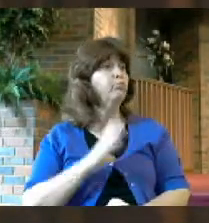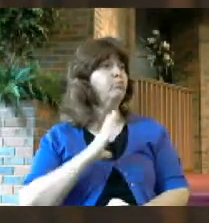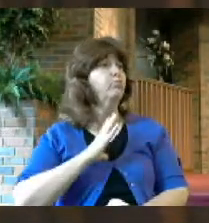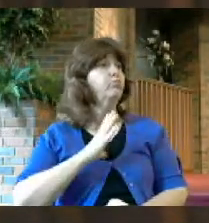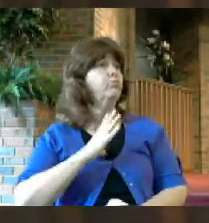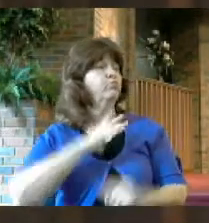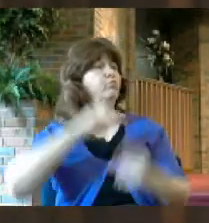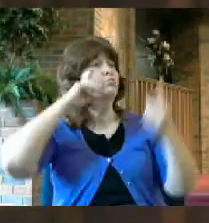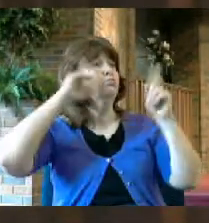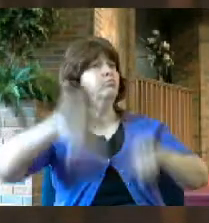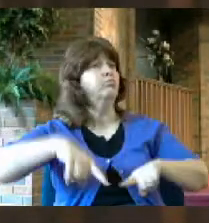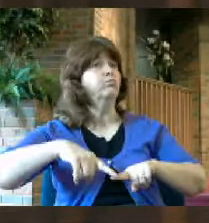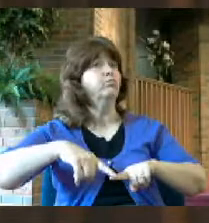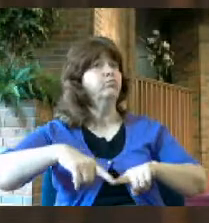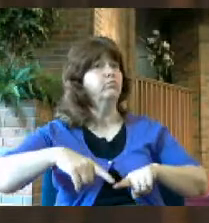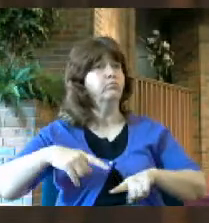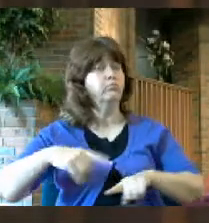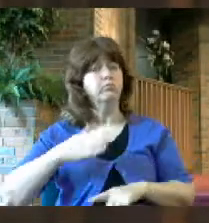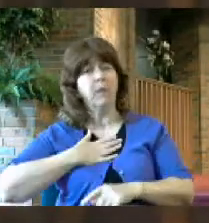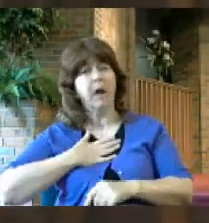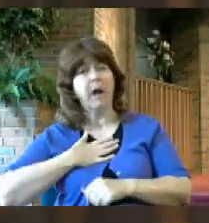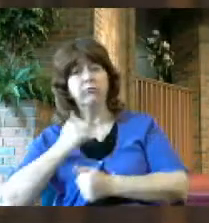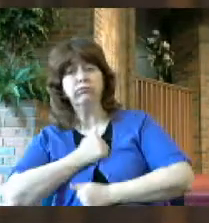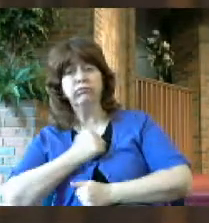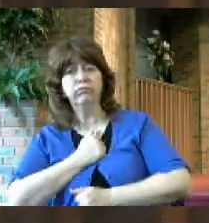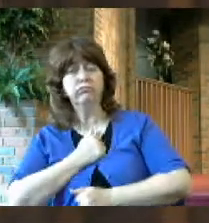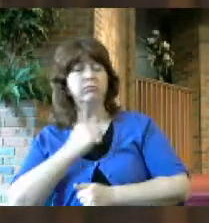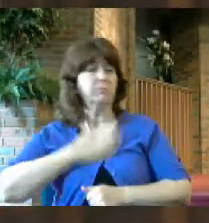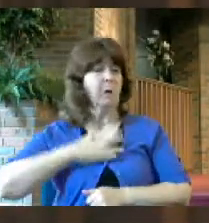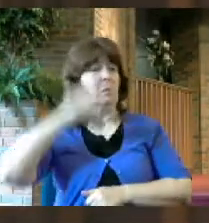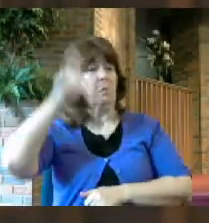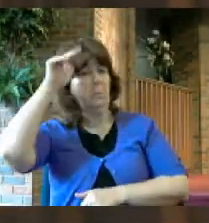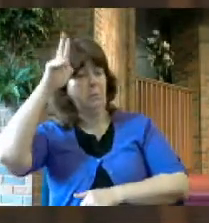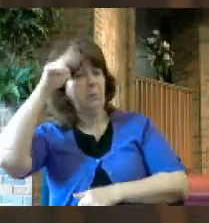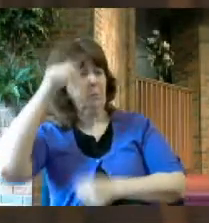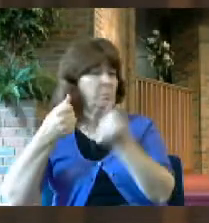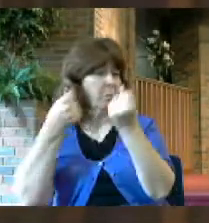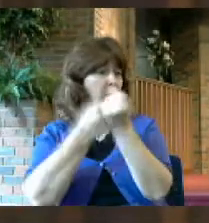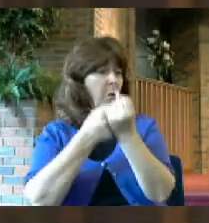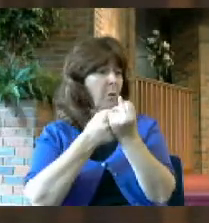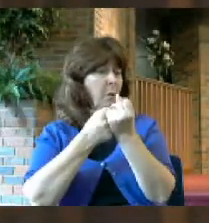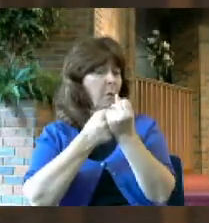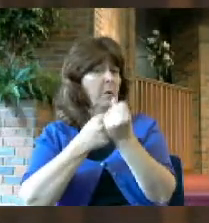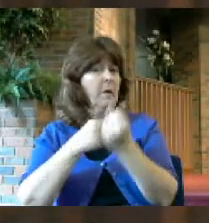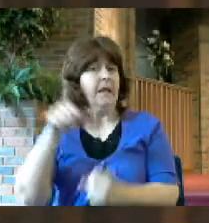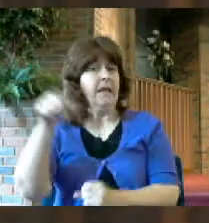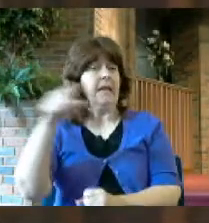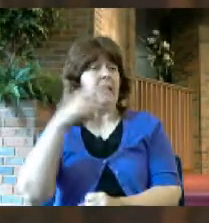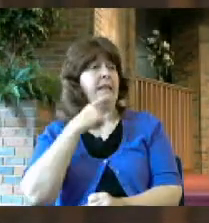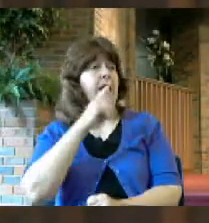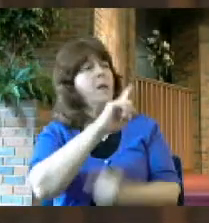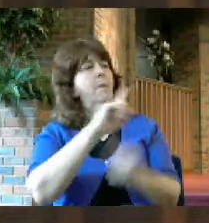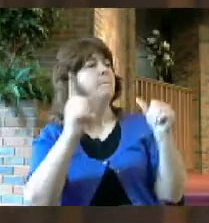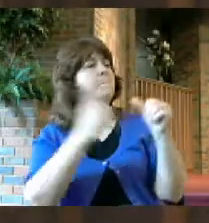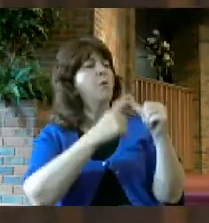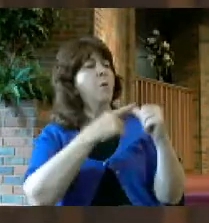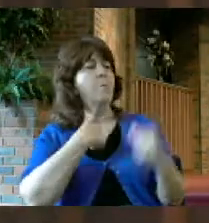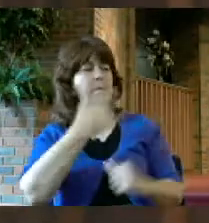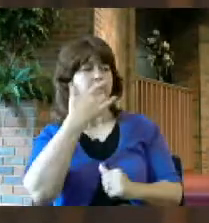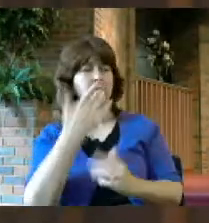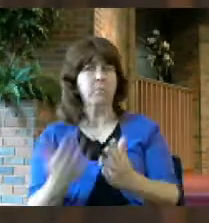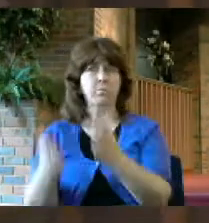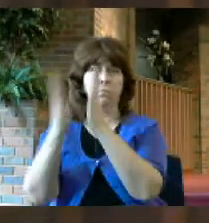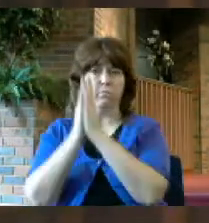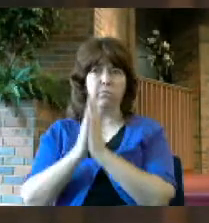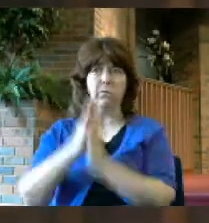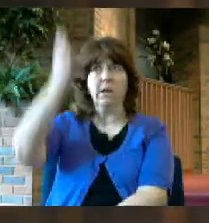will be as your men. My horses will be like your horses." He said, "But first, let's inquire of God and see what God says about